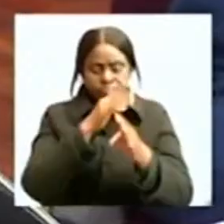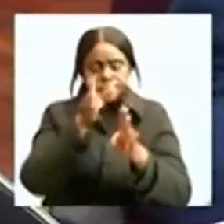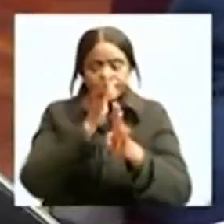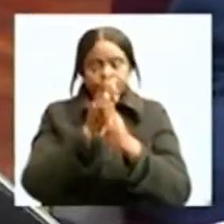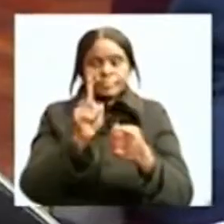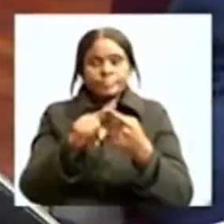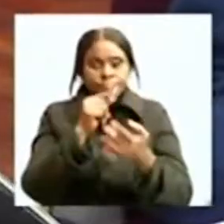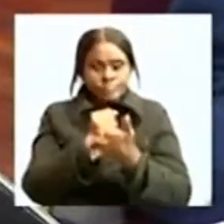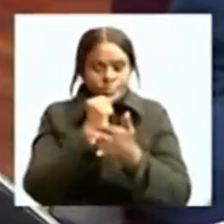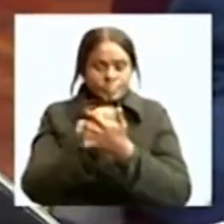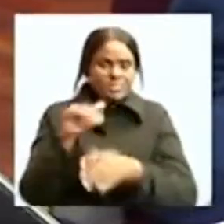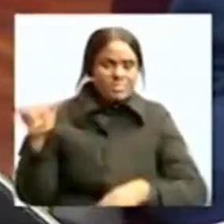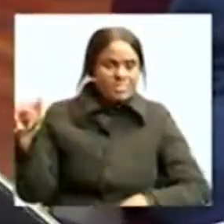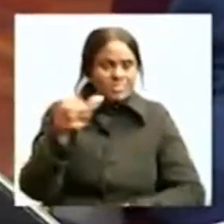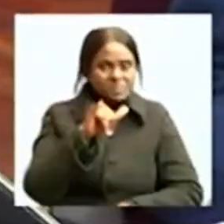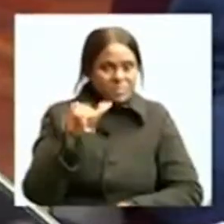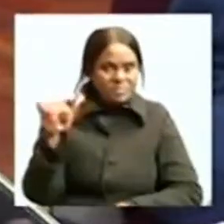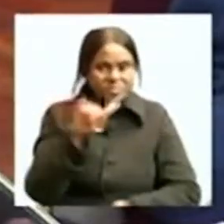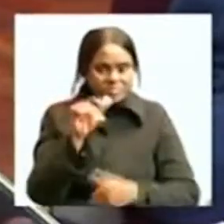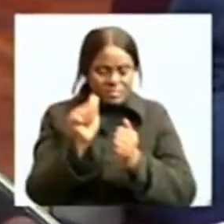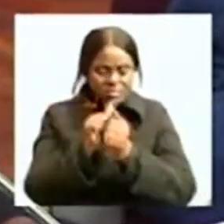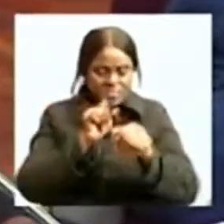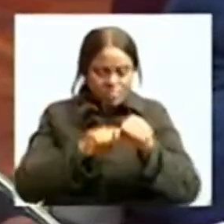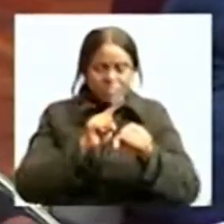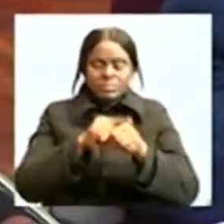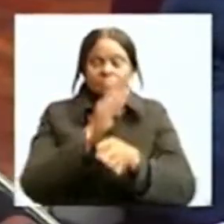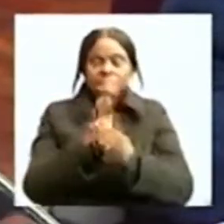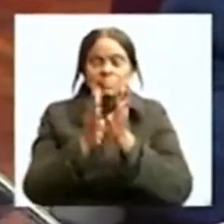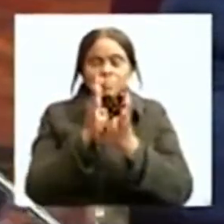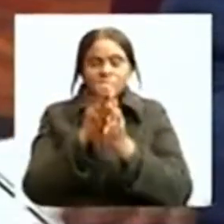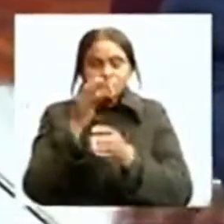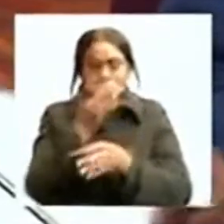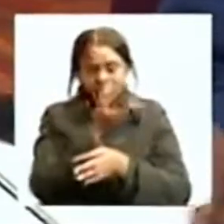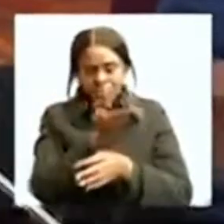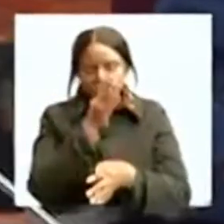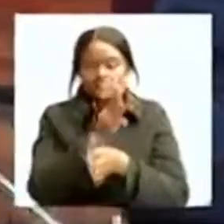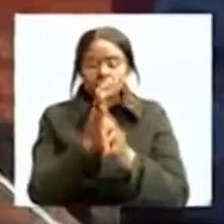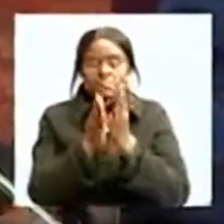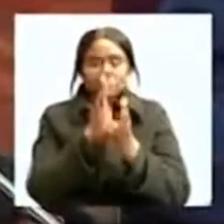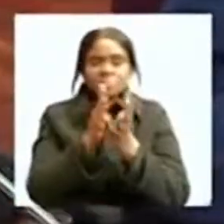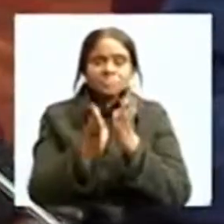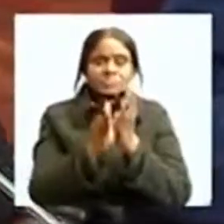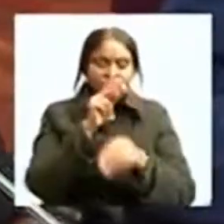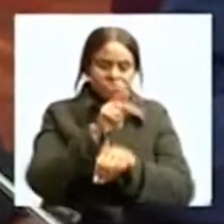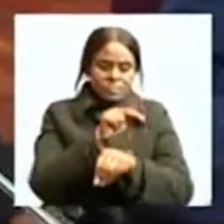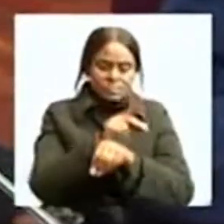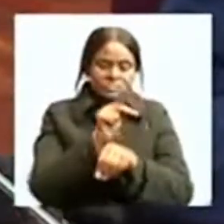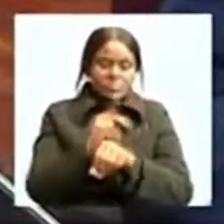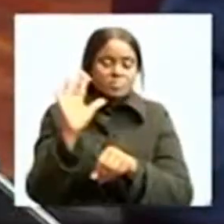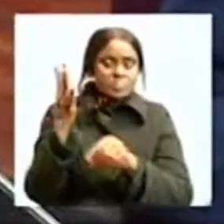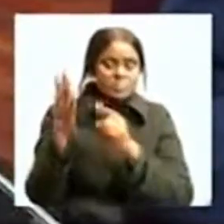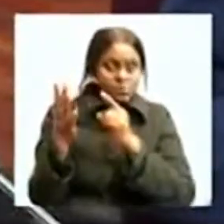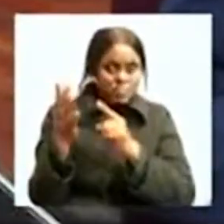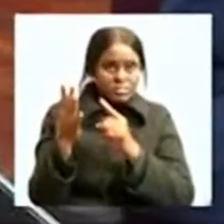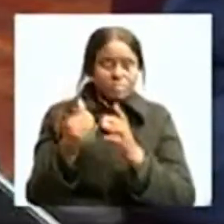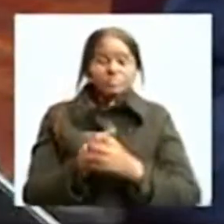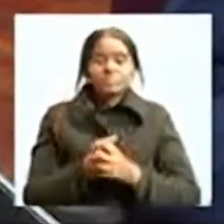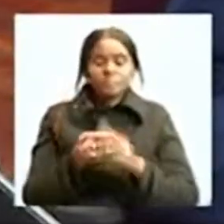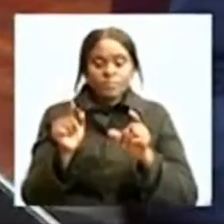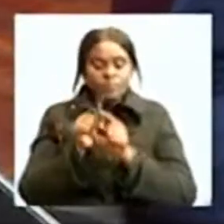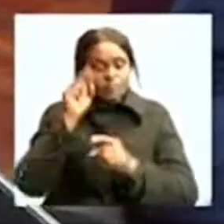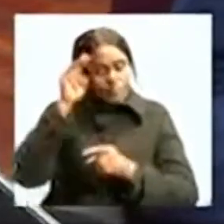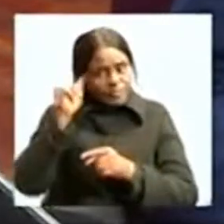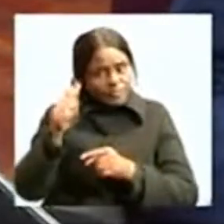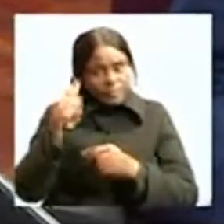promote uniformity and timely construction of infrastructure projects. 5. The